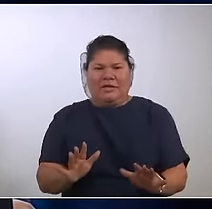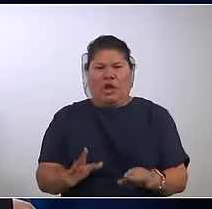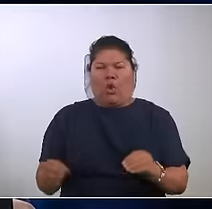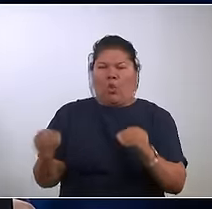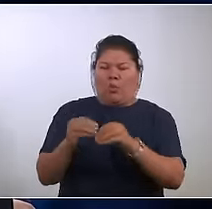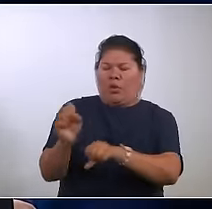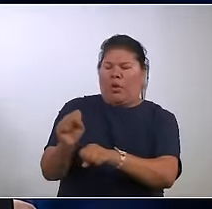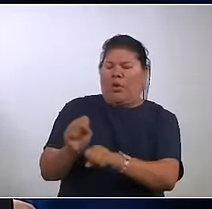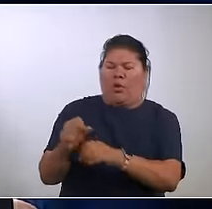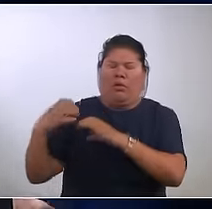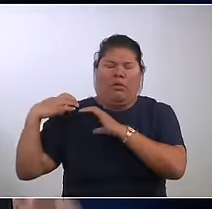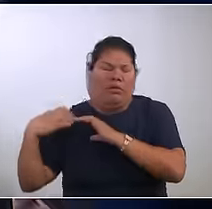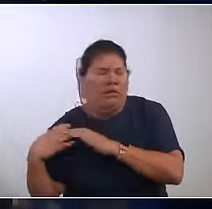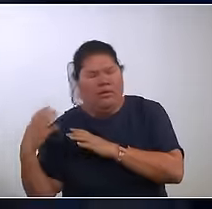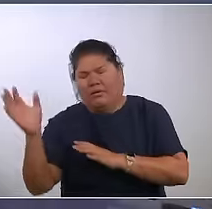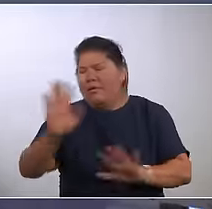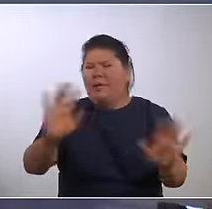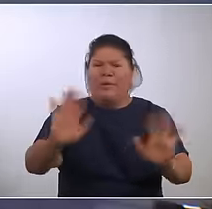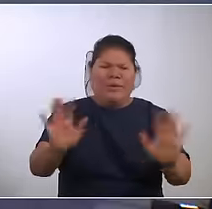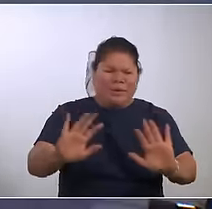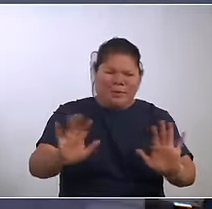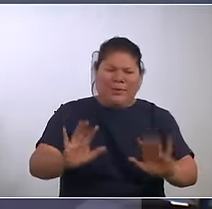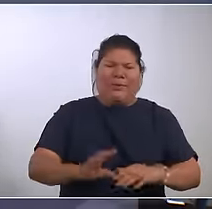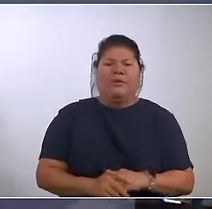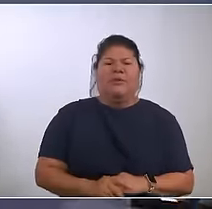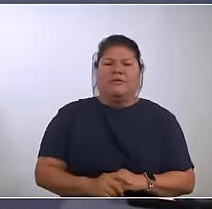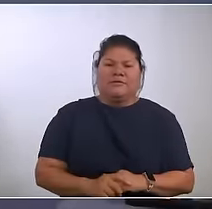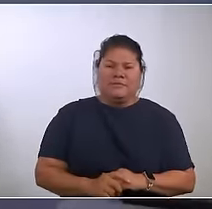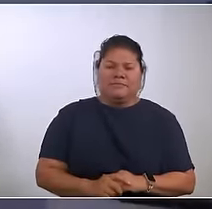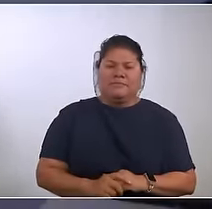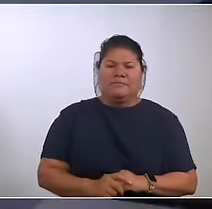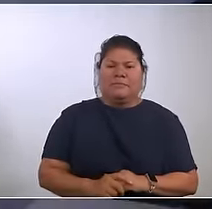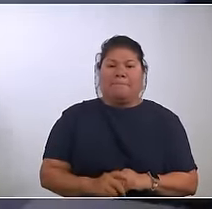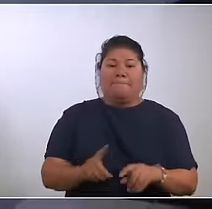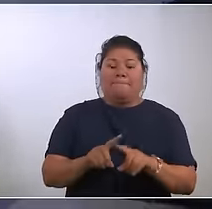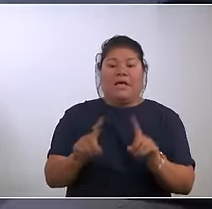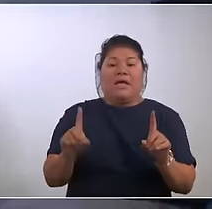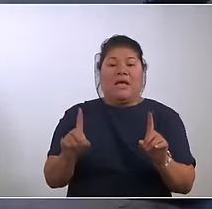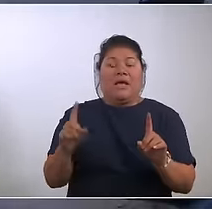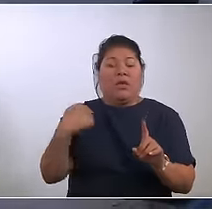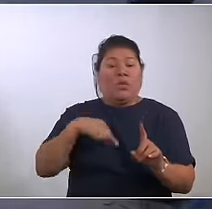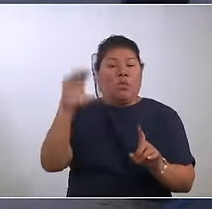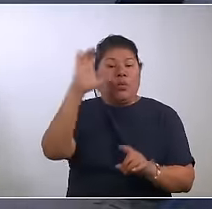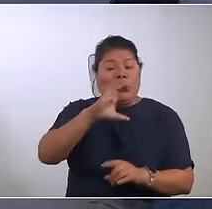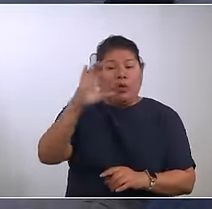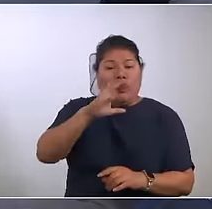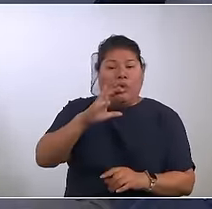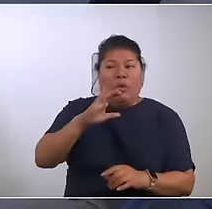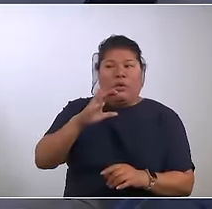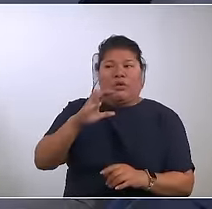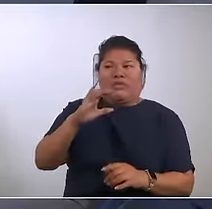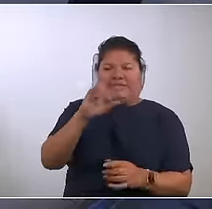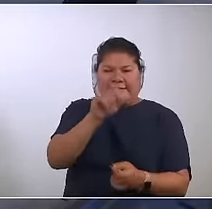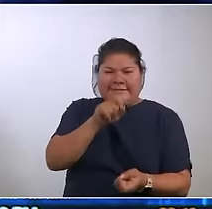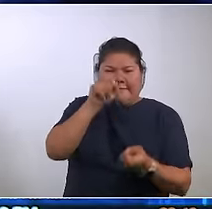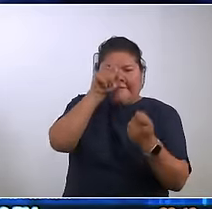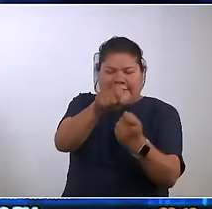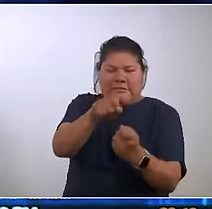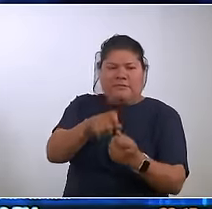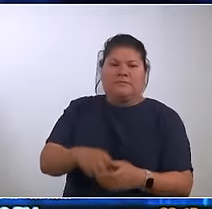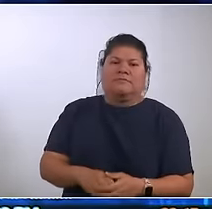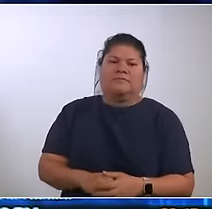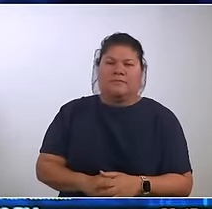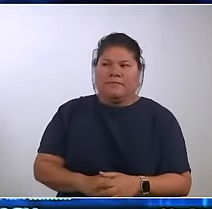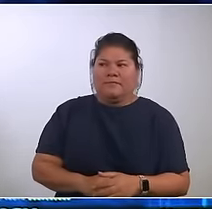más trabajo del que ya tienen. It's not to give you more work than what you already have. Estamos buscando algo. We're seeking for